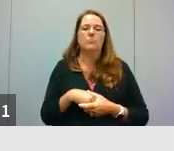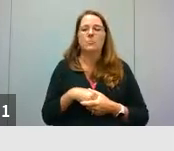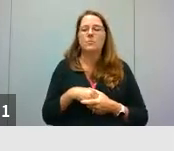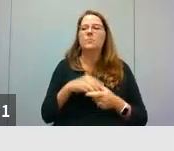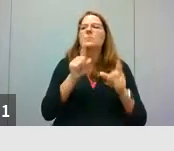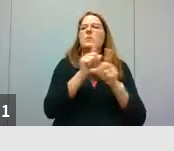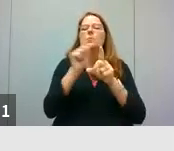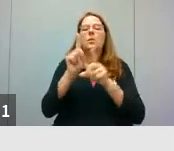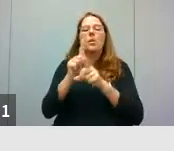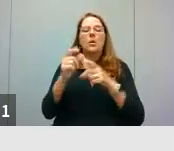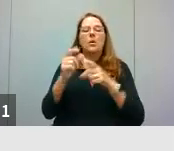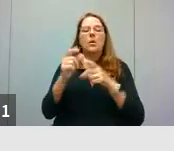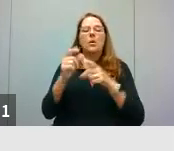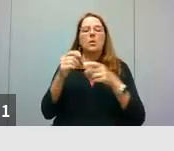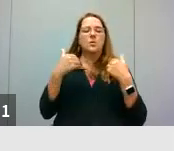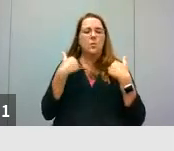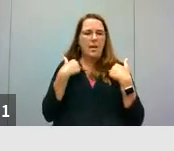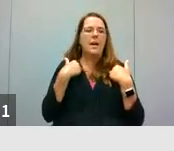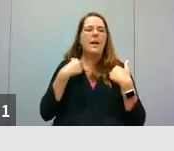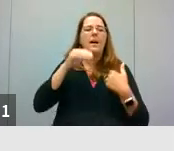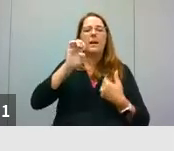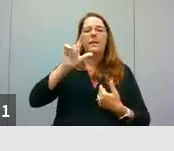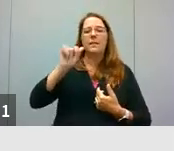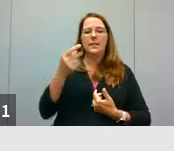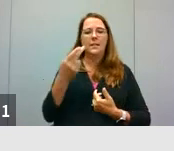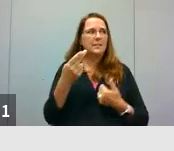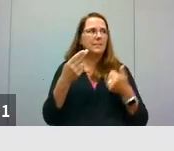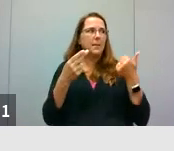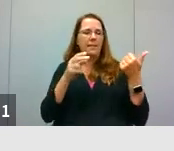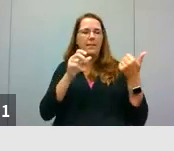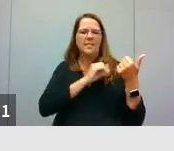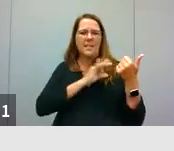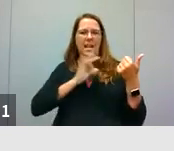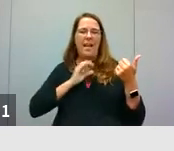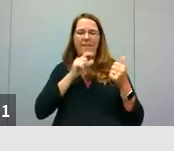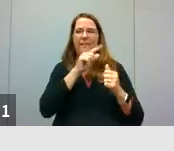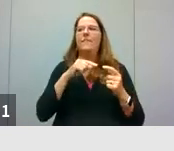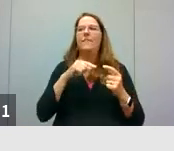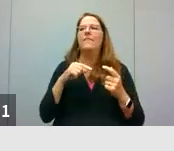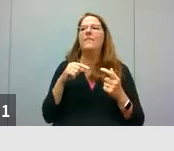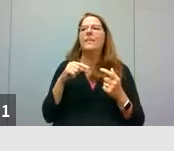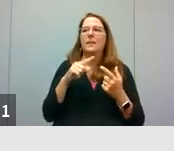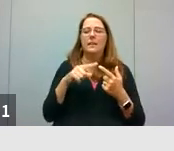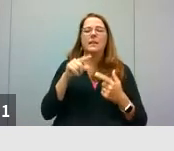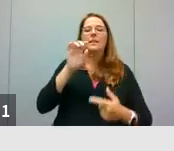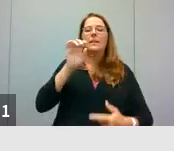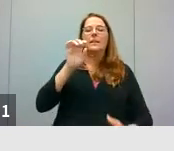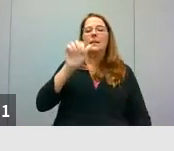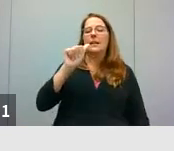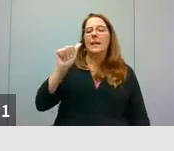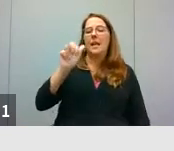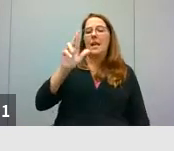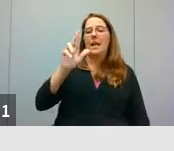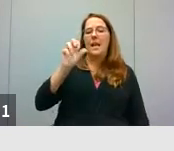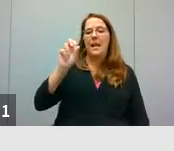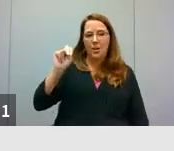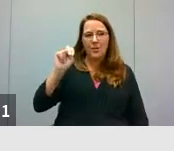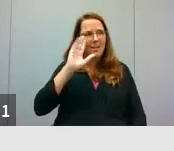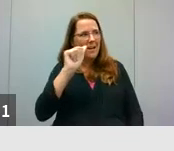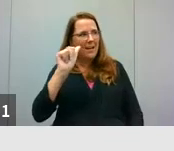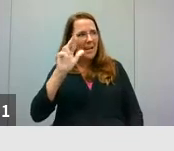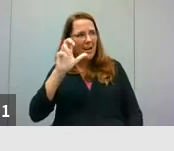We also have Elizabeth Pataka, staff. We have Erin Bassard. Hi,